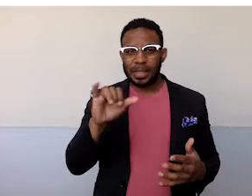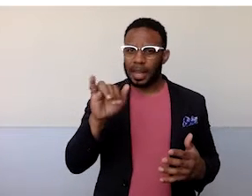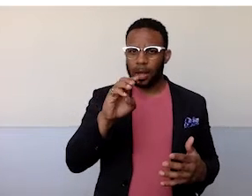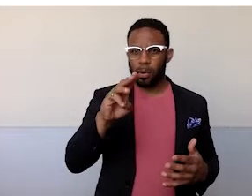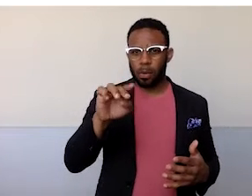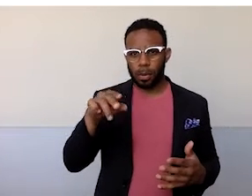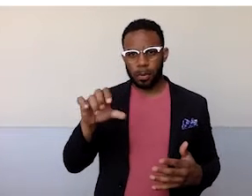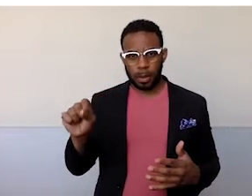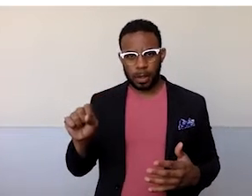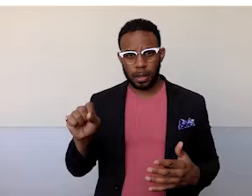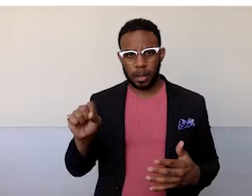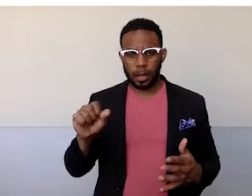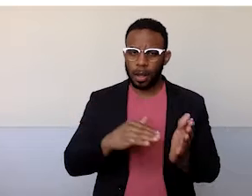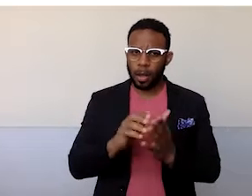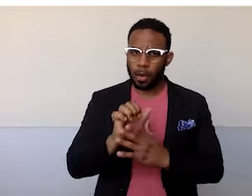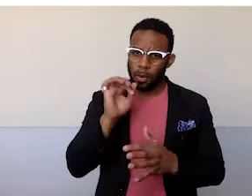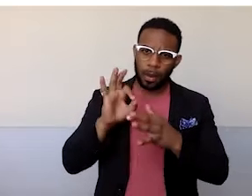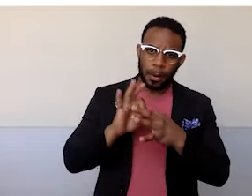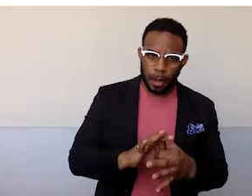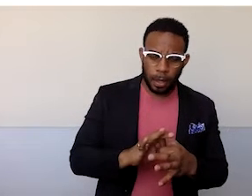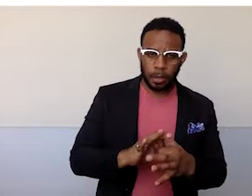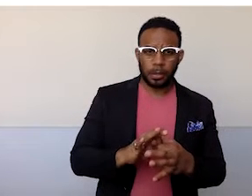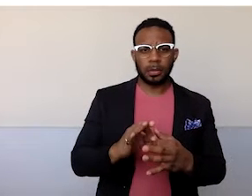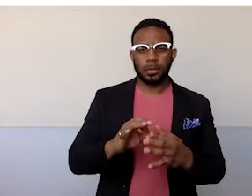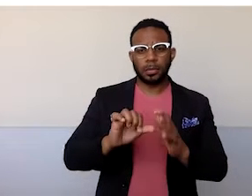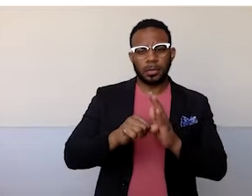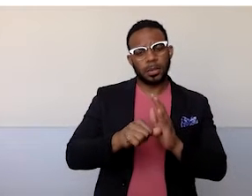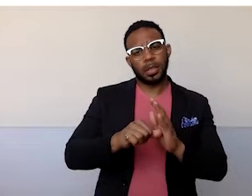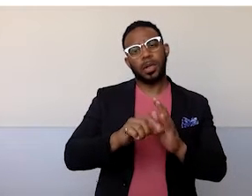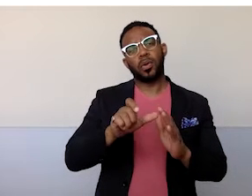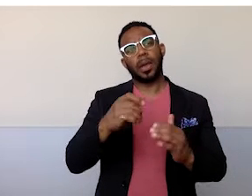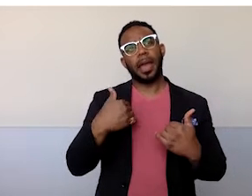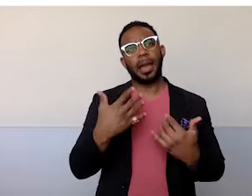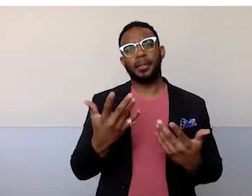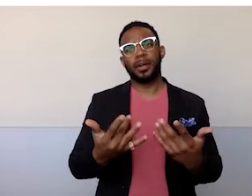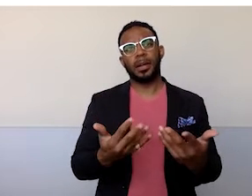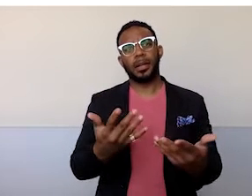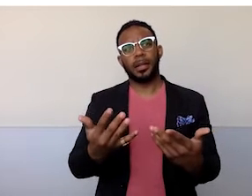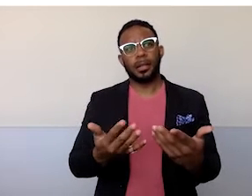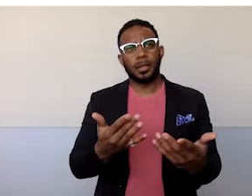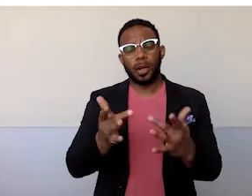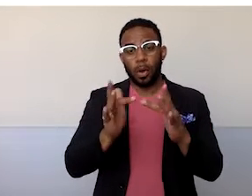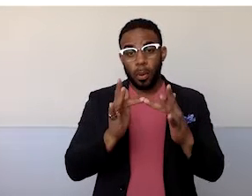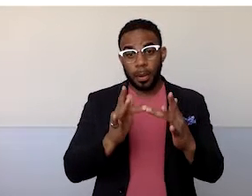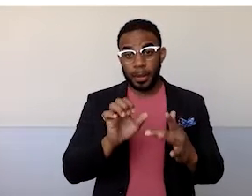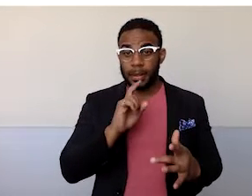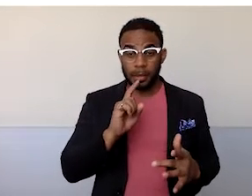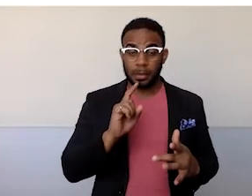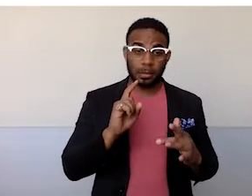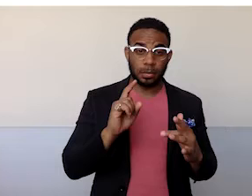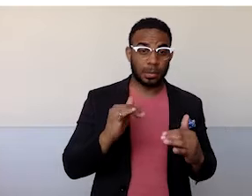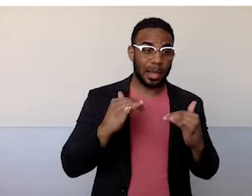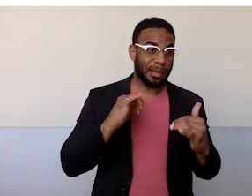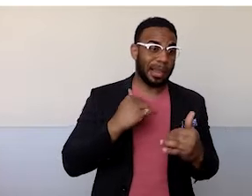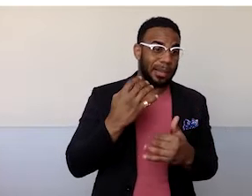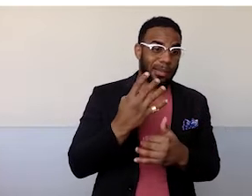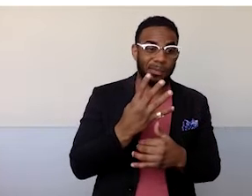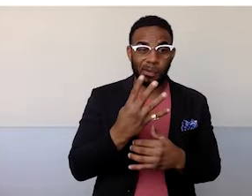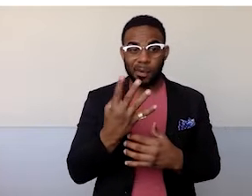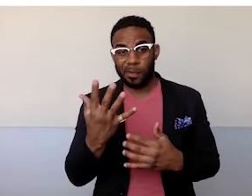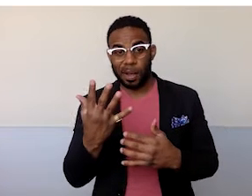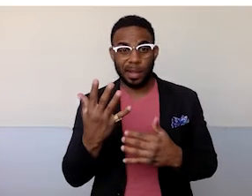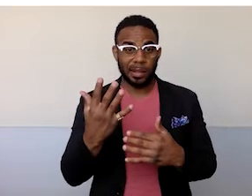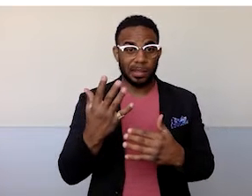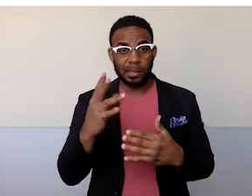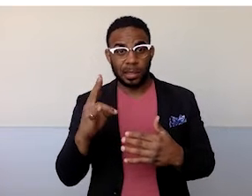and the rest are really plugin oriented, and so you have a website that has about 4, 5, 7